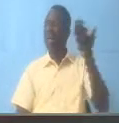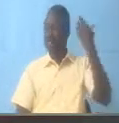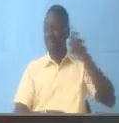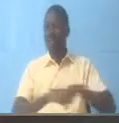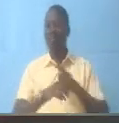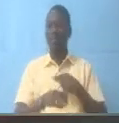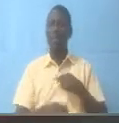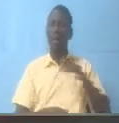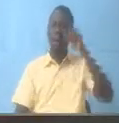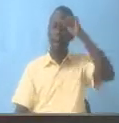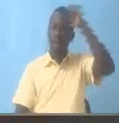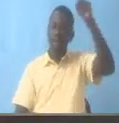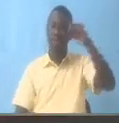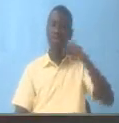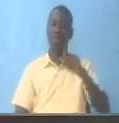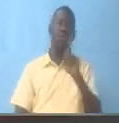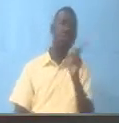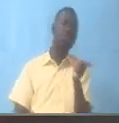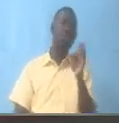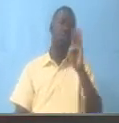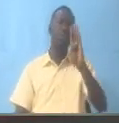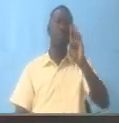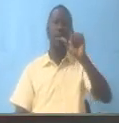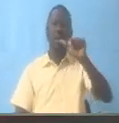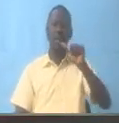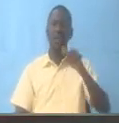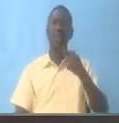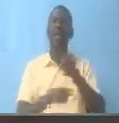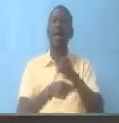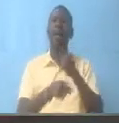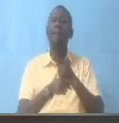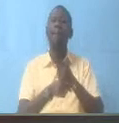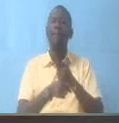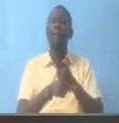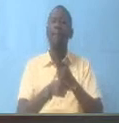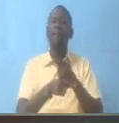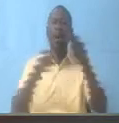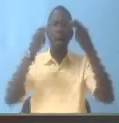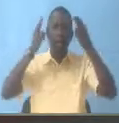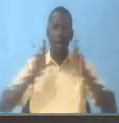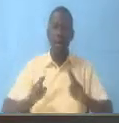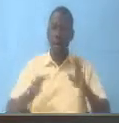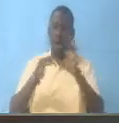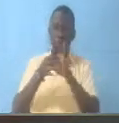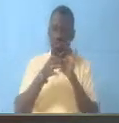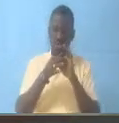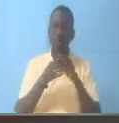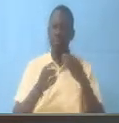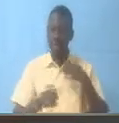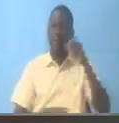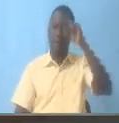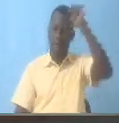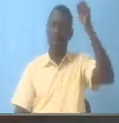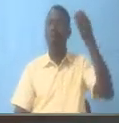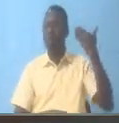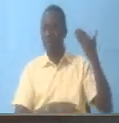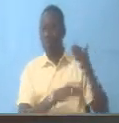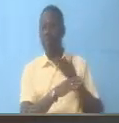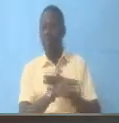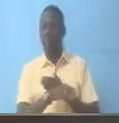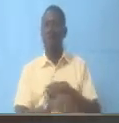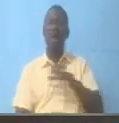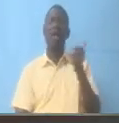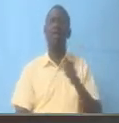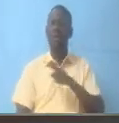Gambia Bar Association. Waaw maa nekkoon président yi Gambia Bar Association di mbootaay lawyer yi fii ci réew mi. And vice president of the African